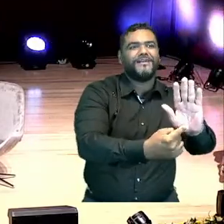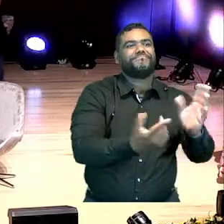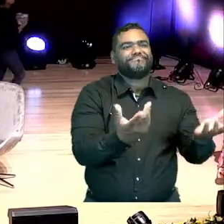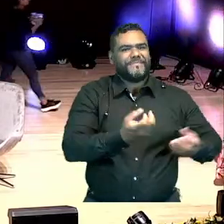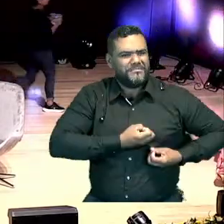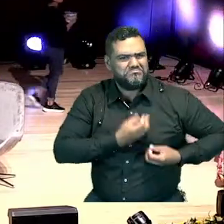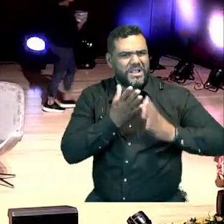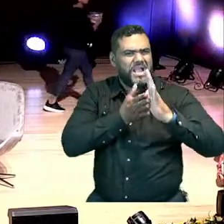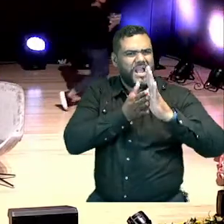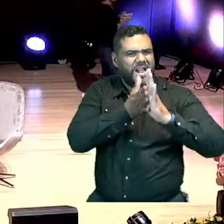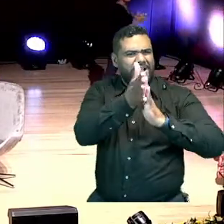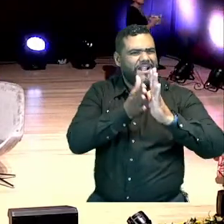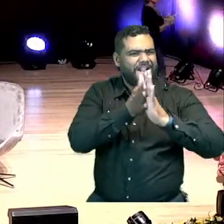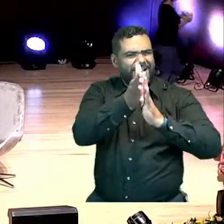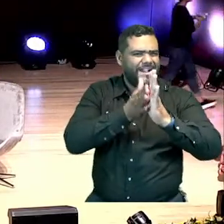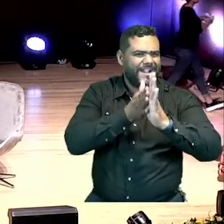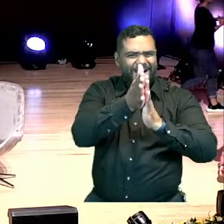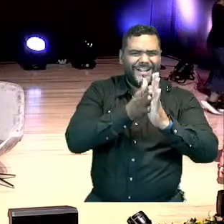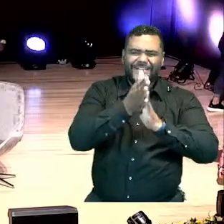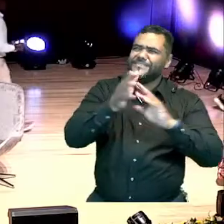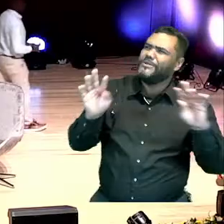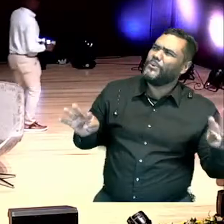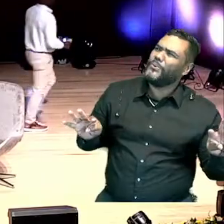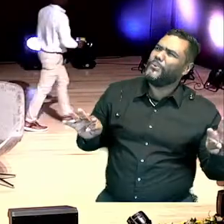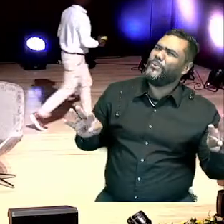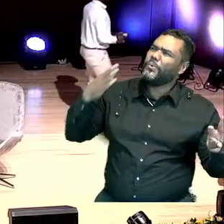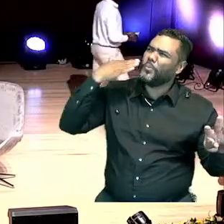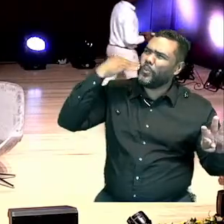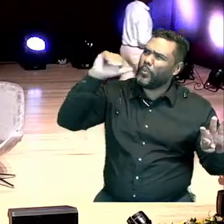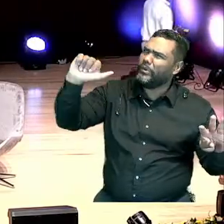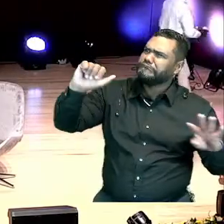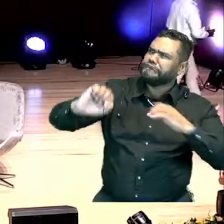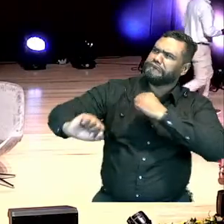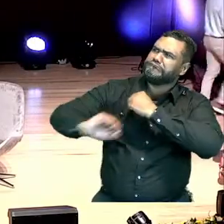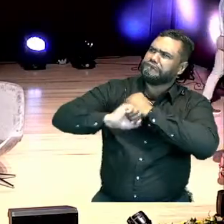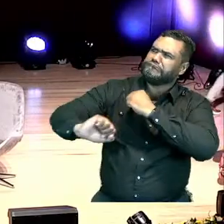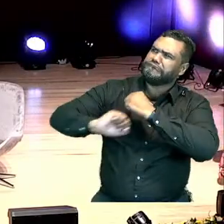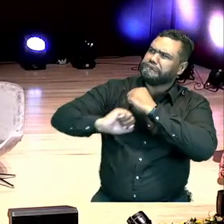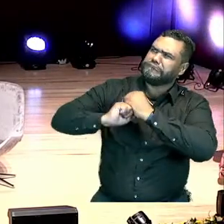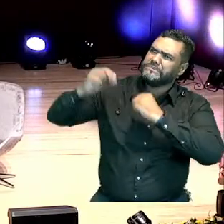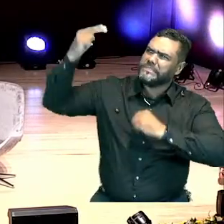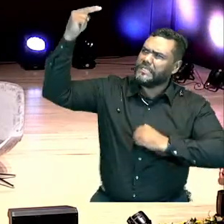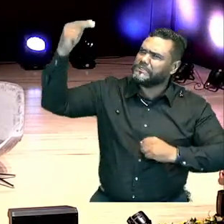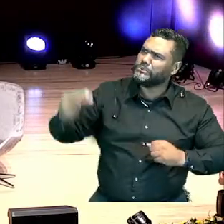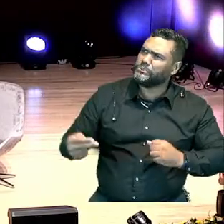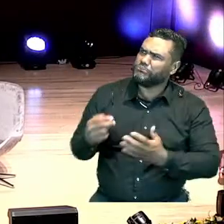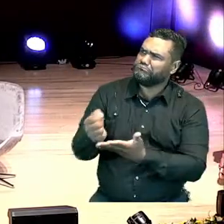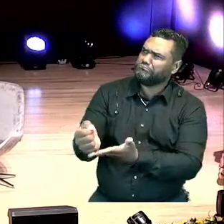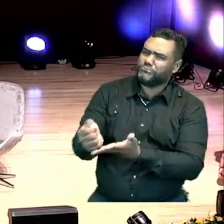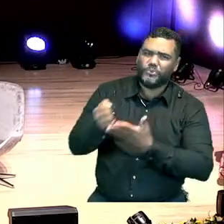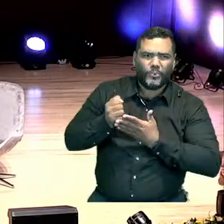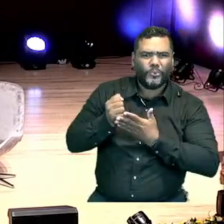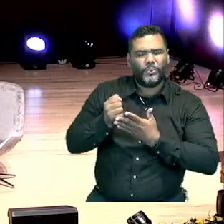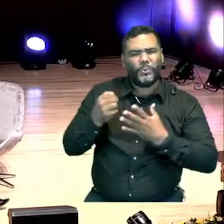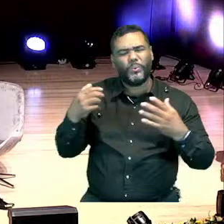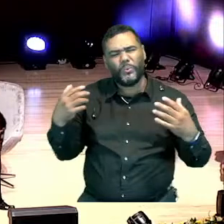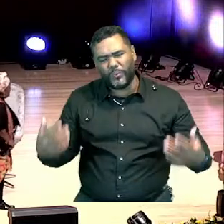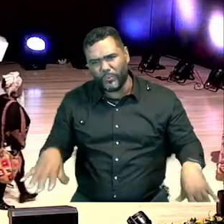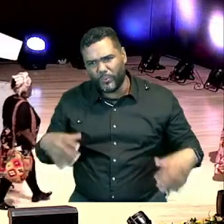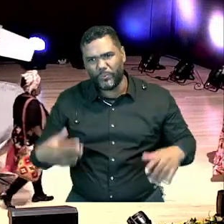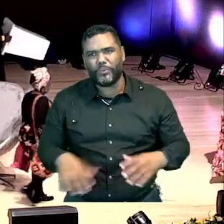see represented in the words, the stories, and the journey of the women that have been with us in each one of these